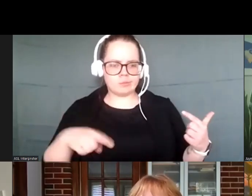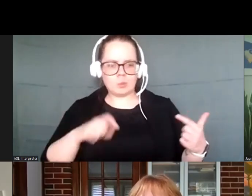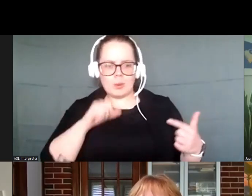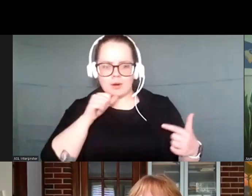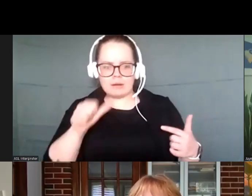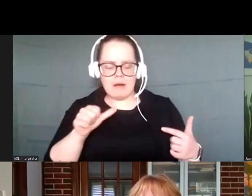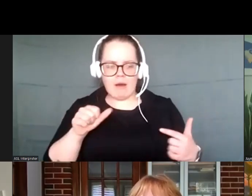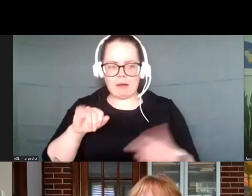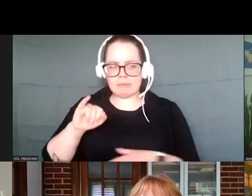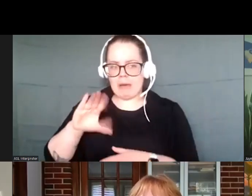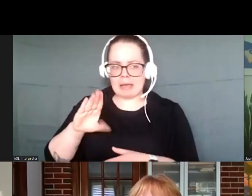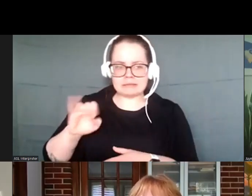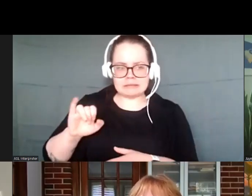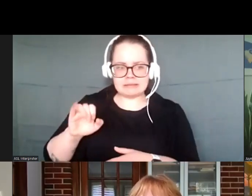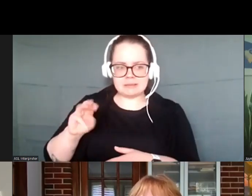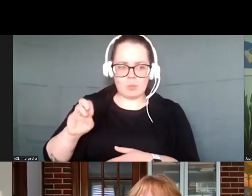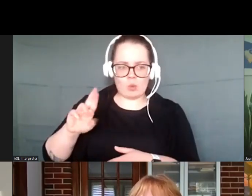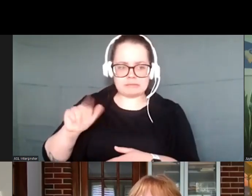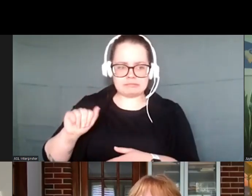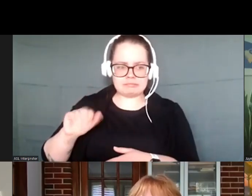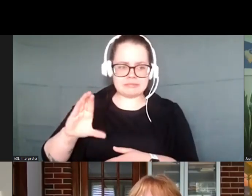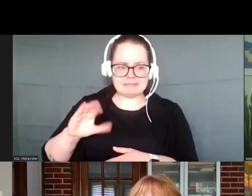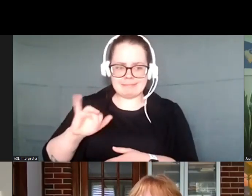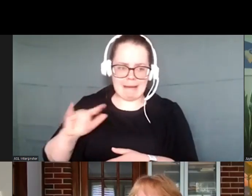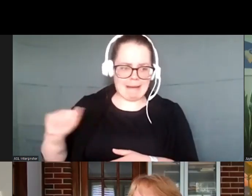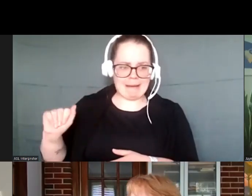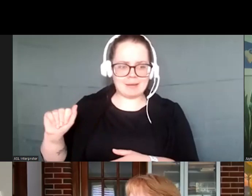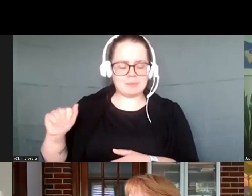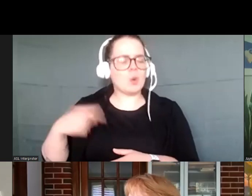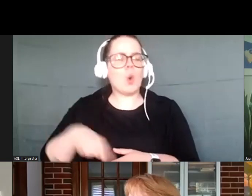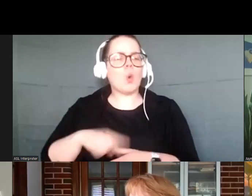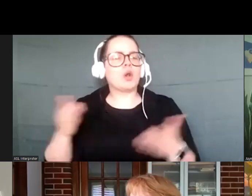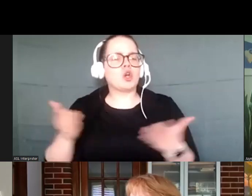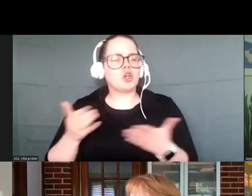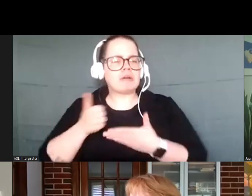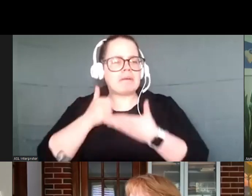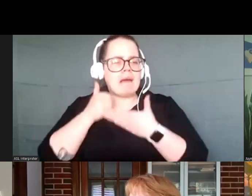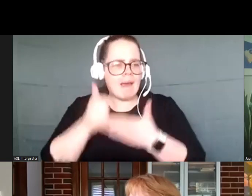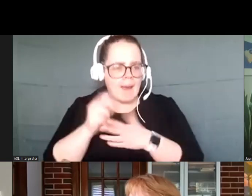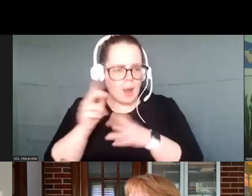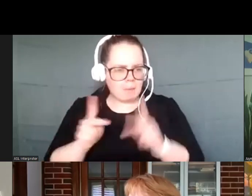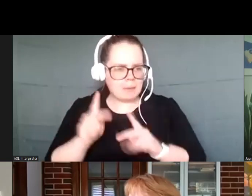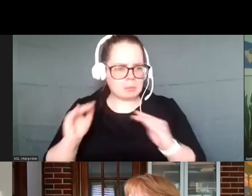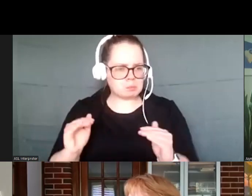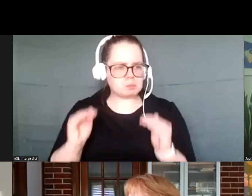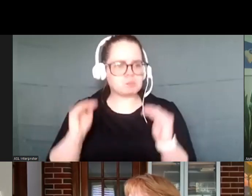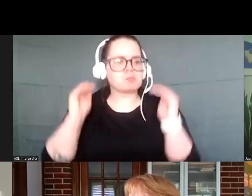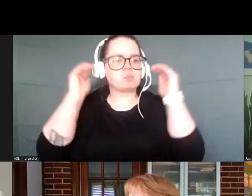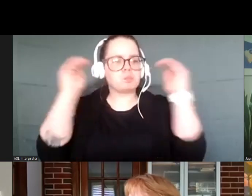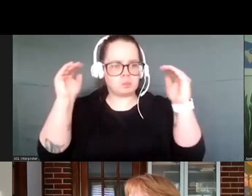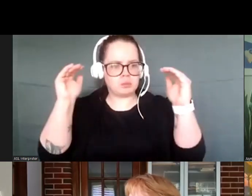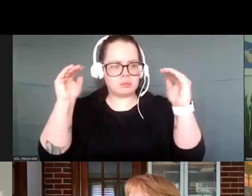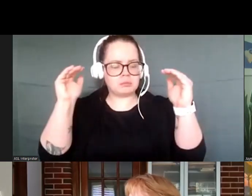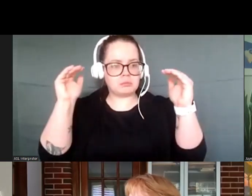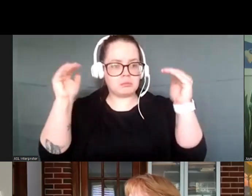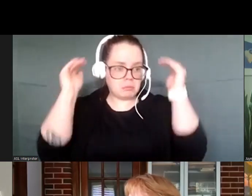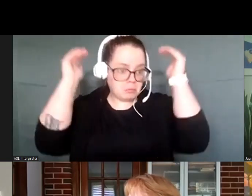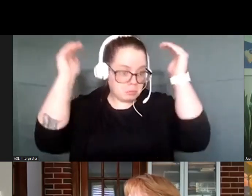CAA. We're here to help people go from one level to the next and perhaps on from